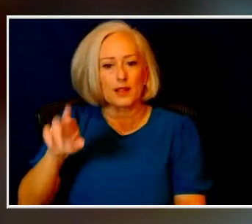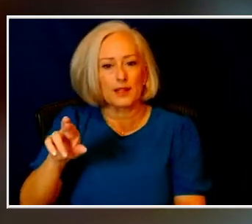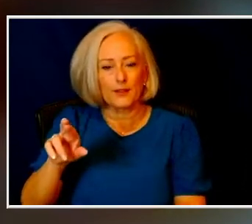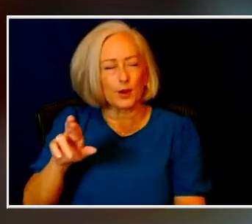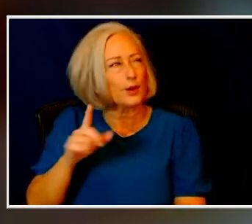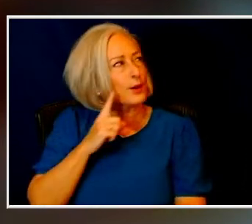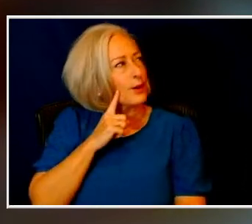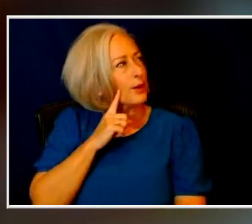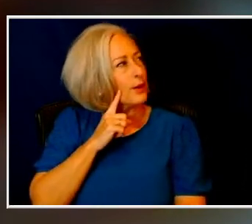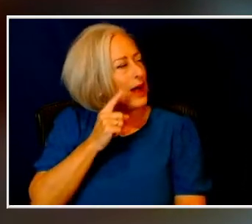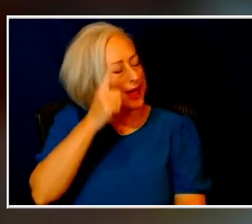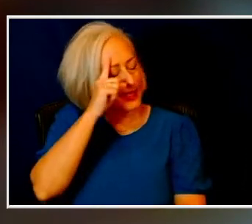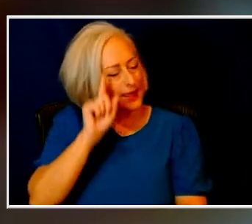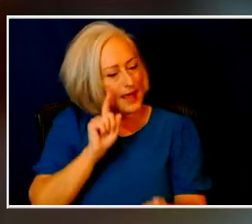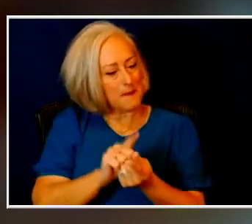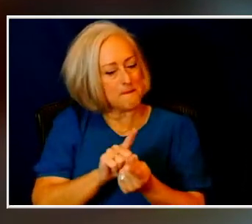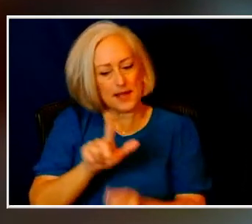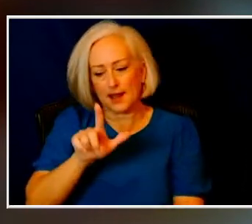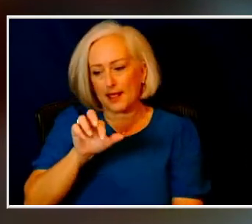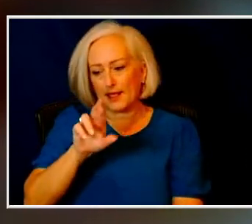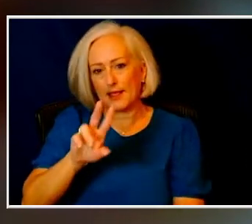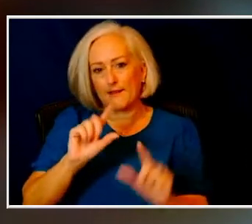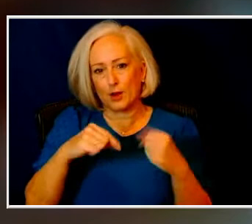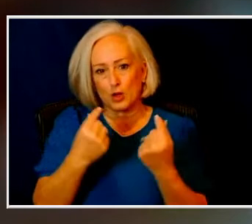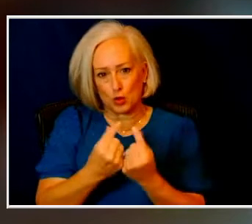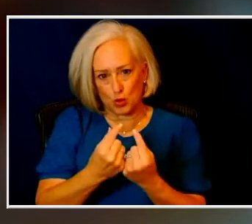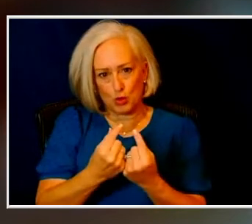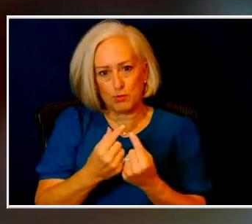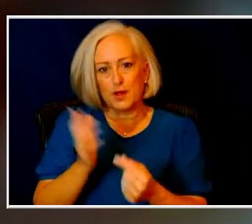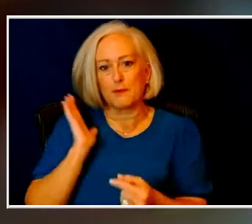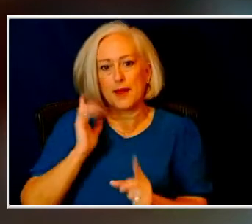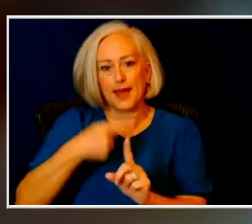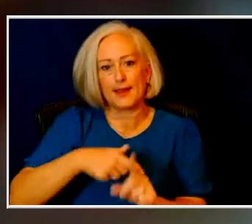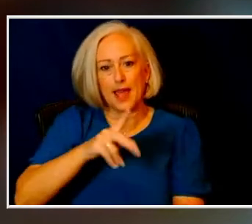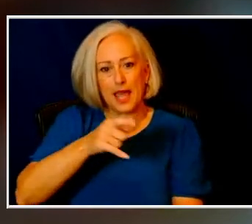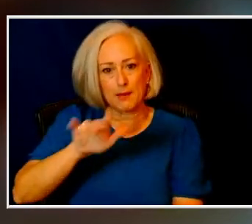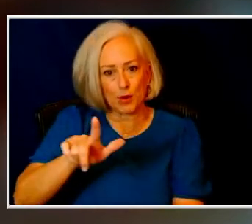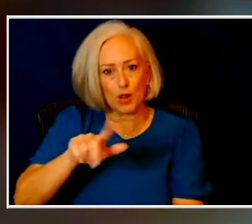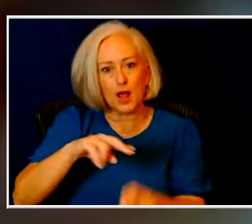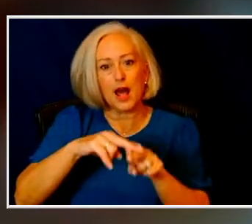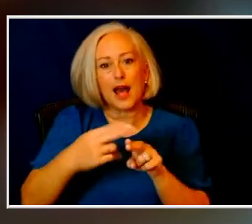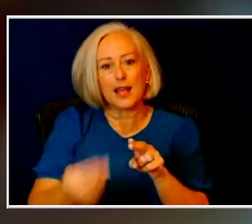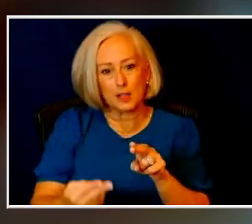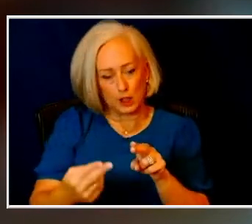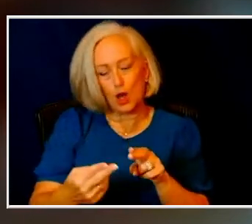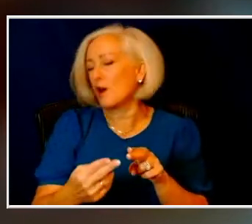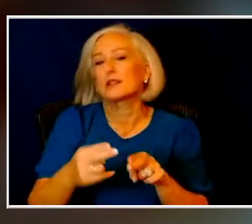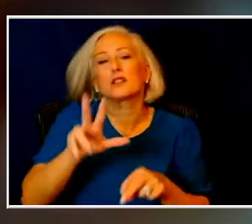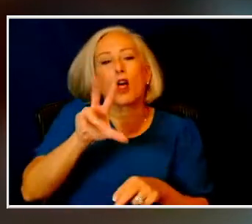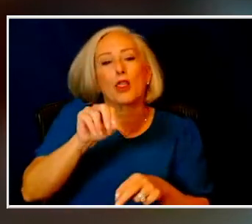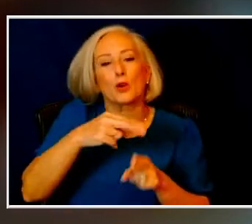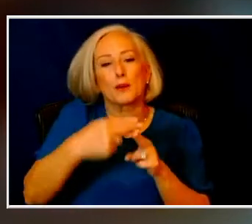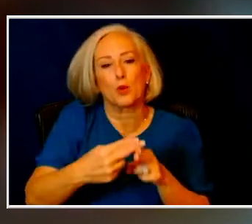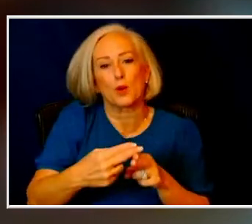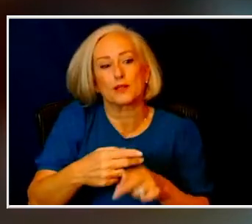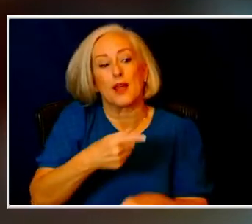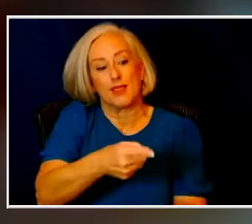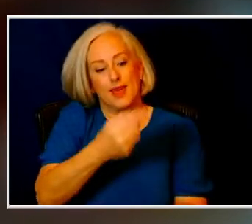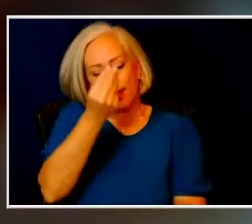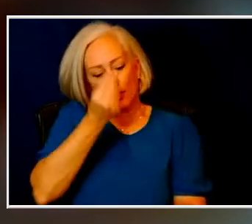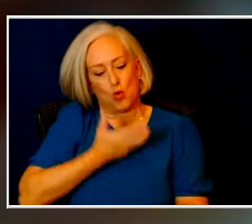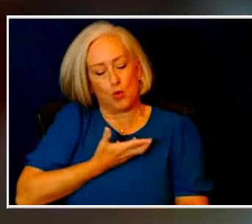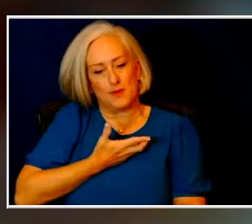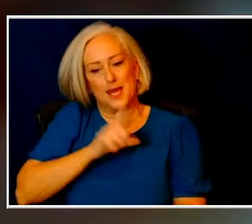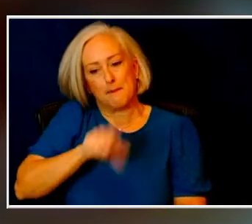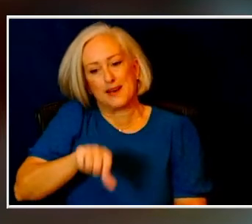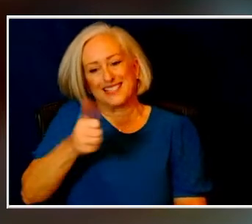was April. I'd already lost 30 pounds at that point, and they said, please lose 10 to 15 more pounds. So my weight goal